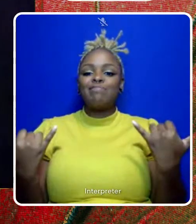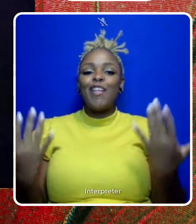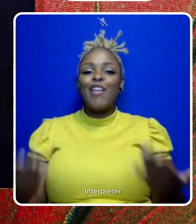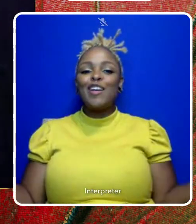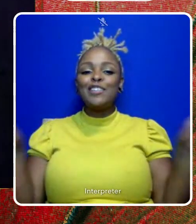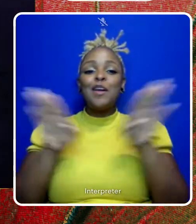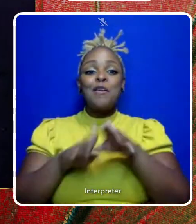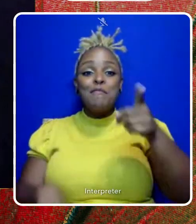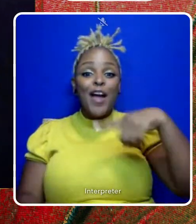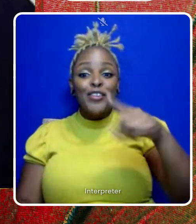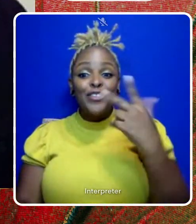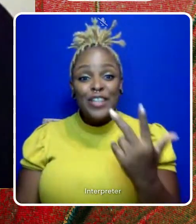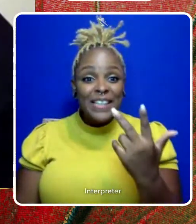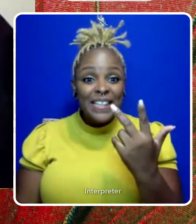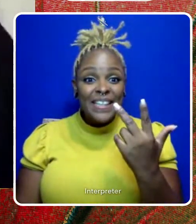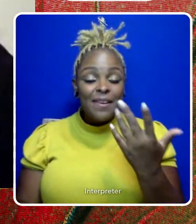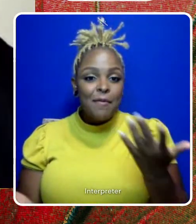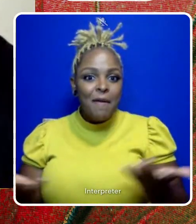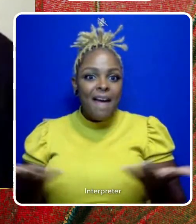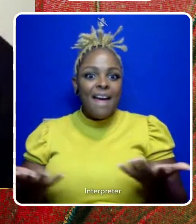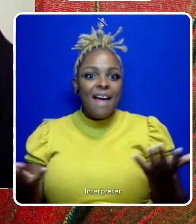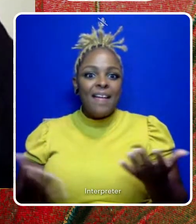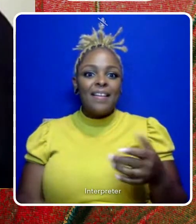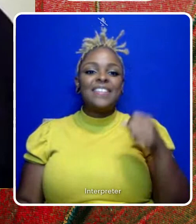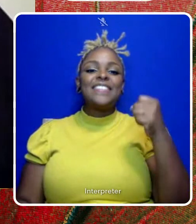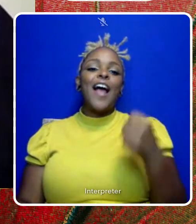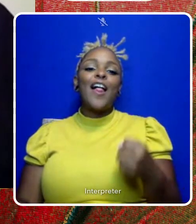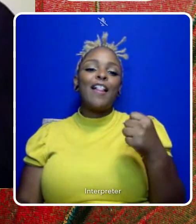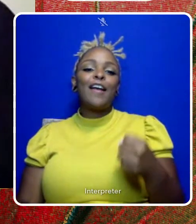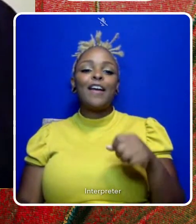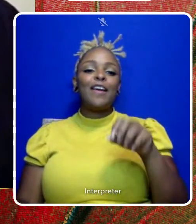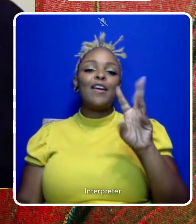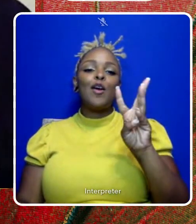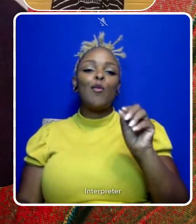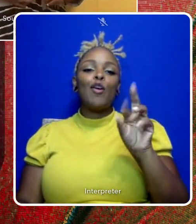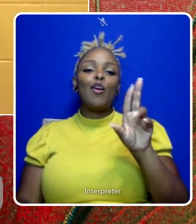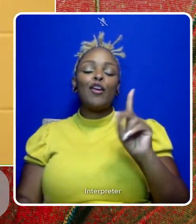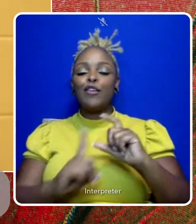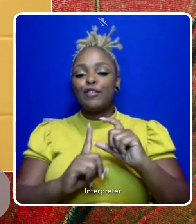have Southern Word. Southern Word. Let's go.